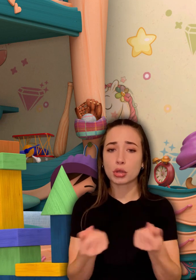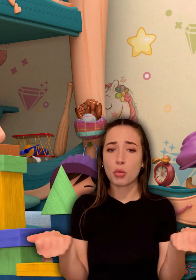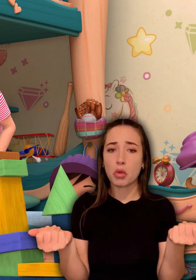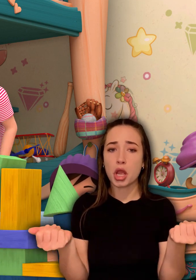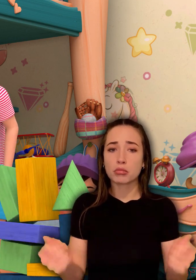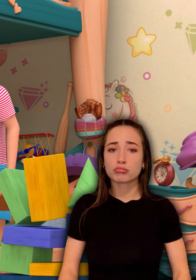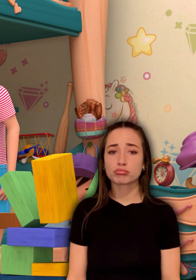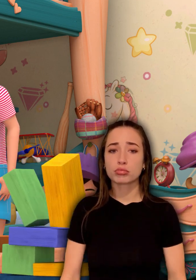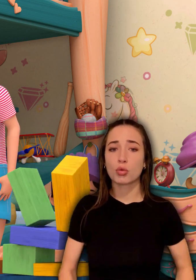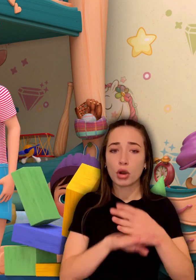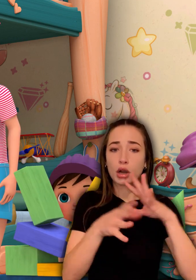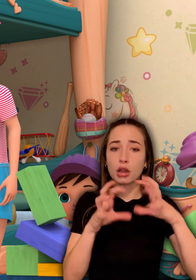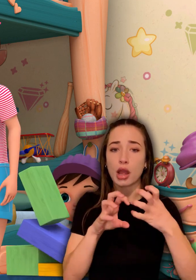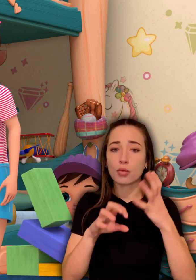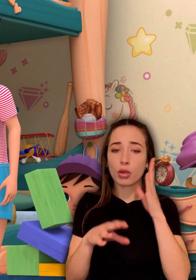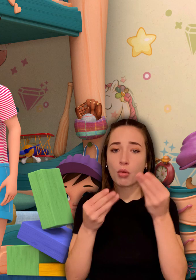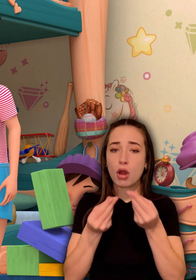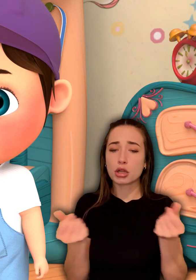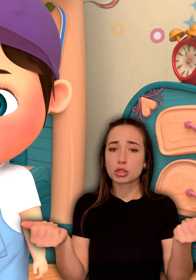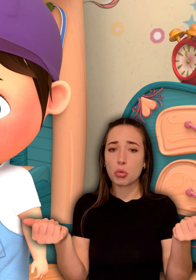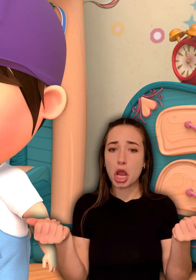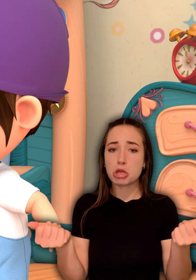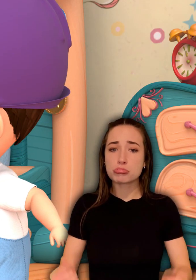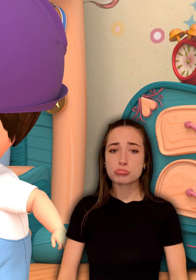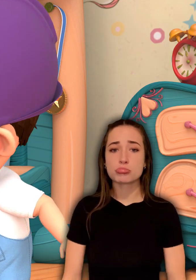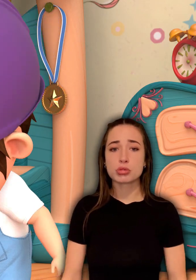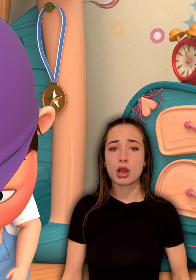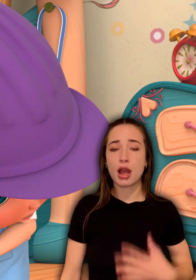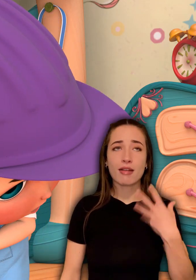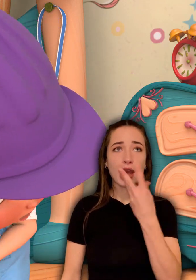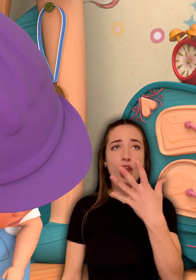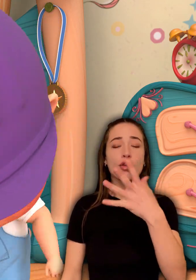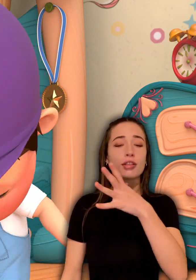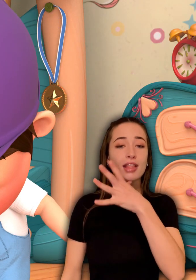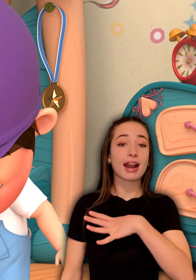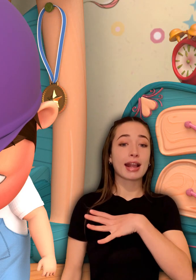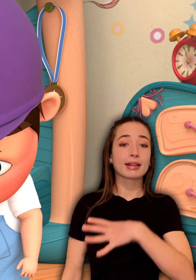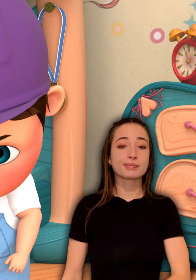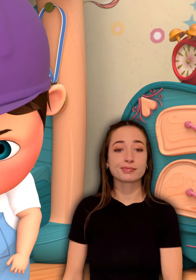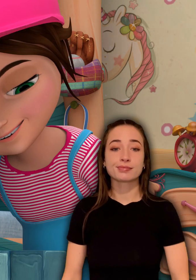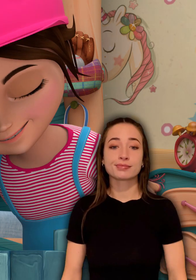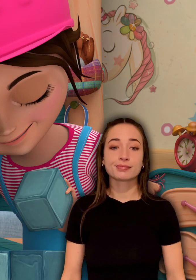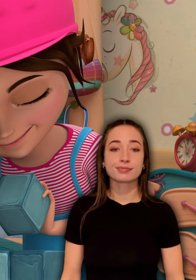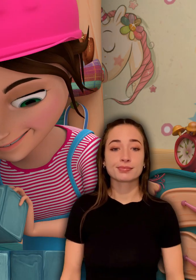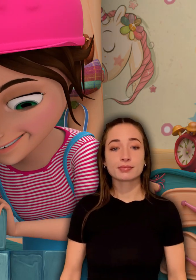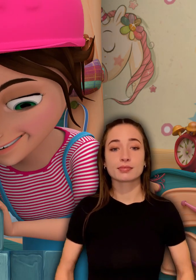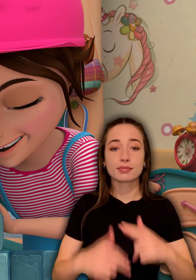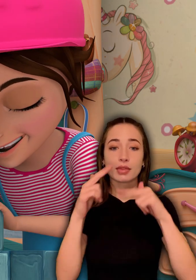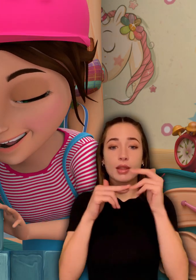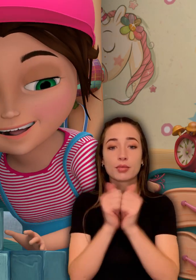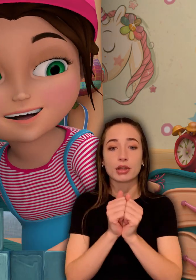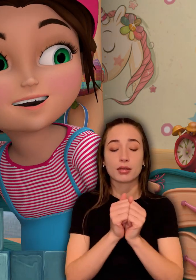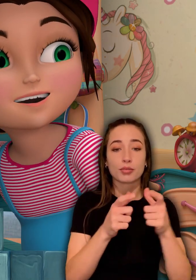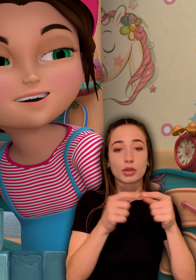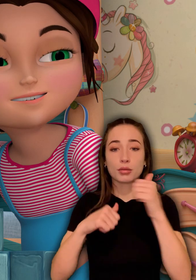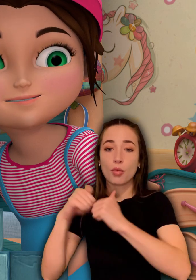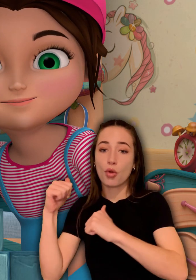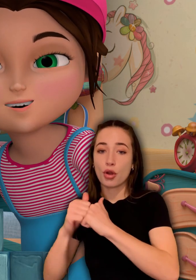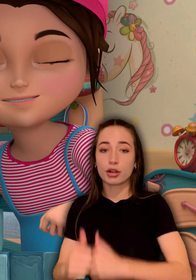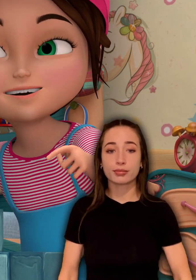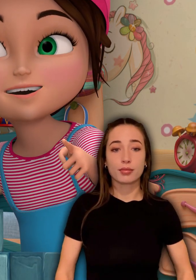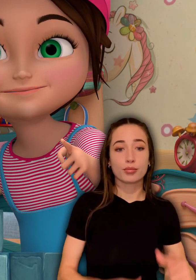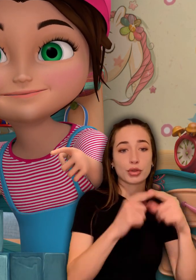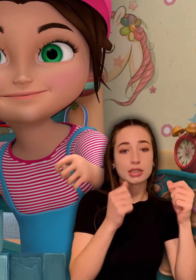wash away wooden clay will wash away my fair lady build it up with